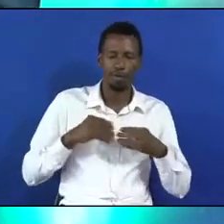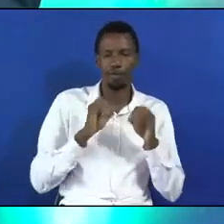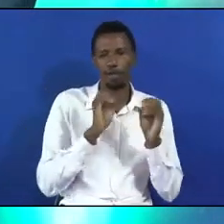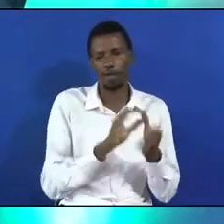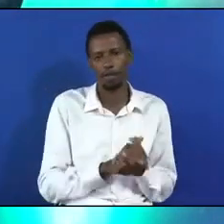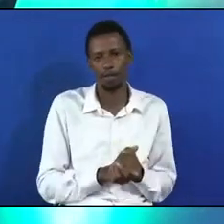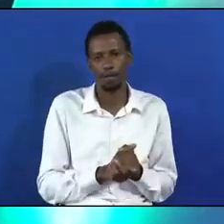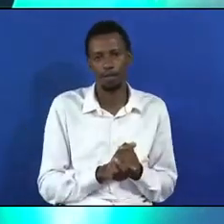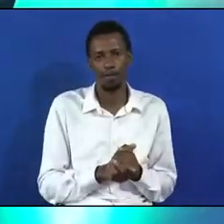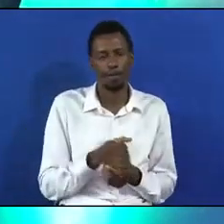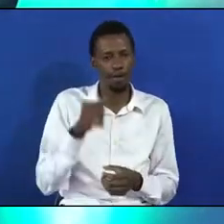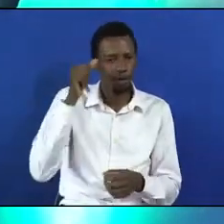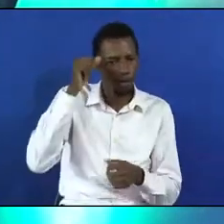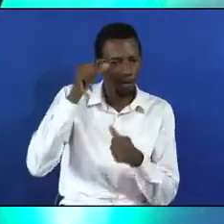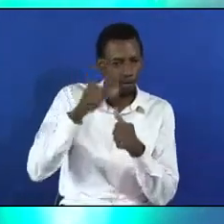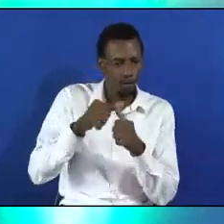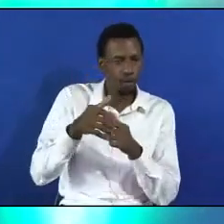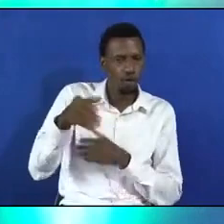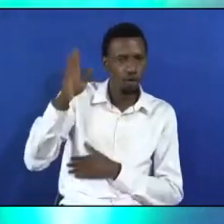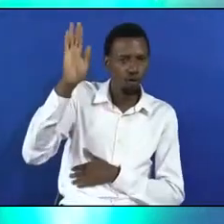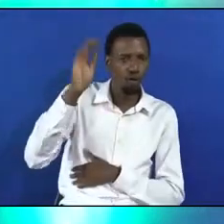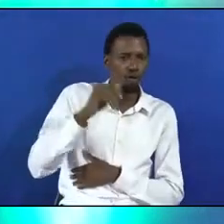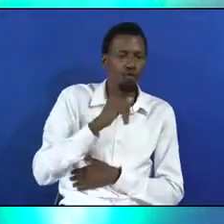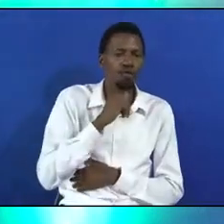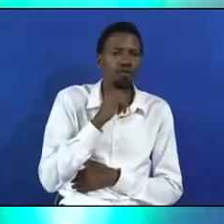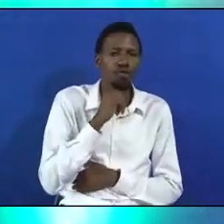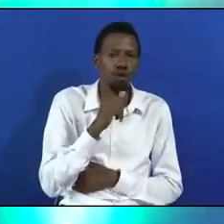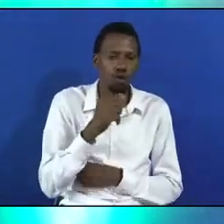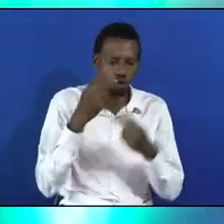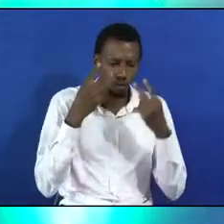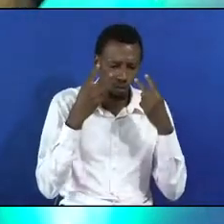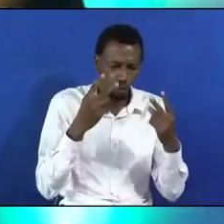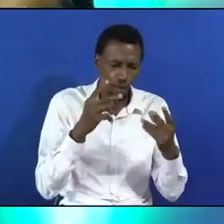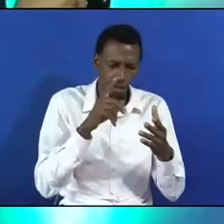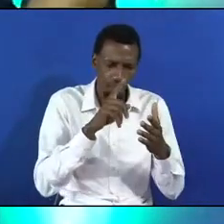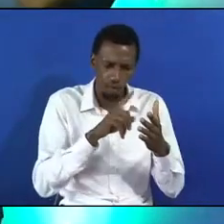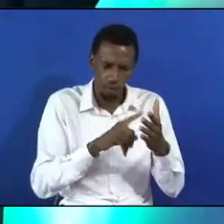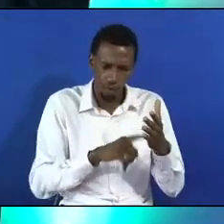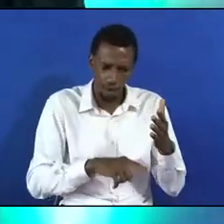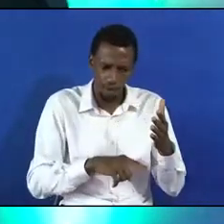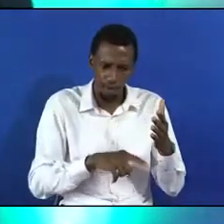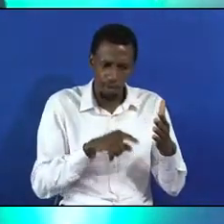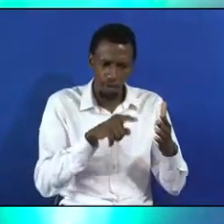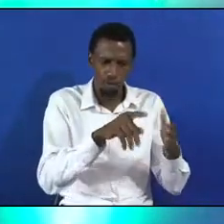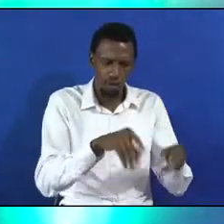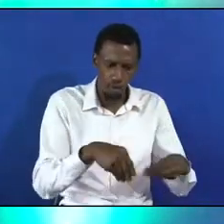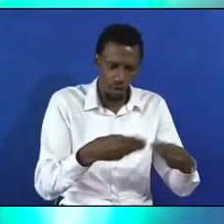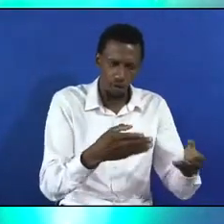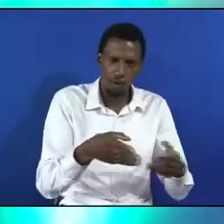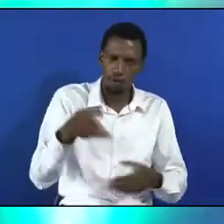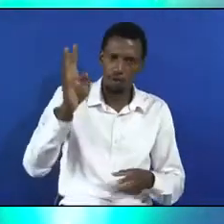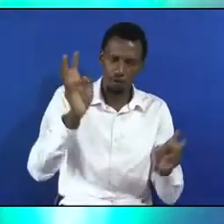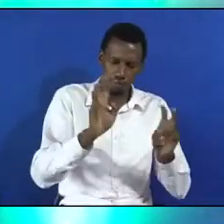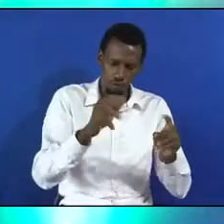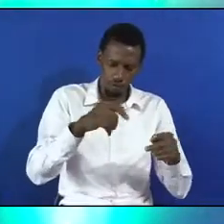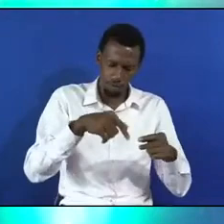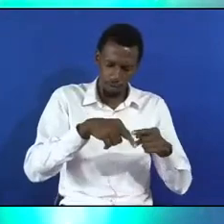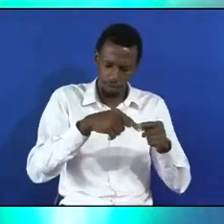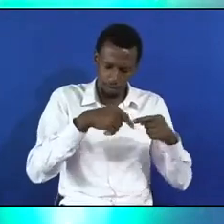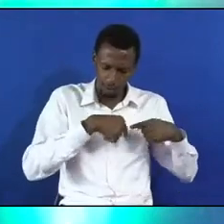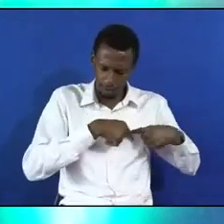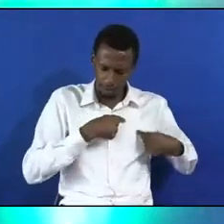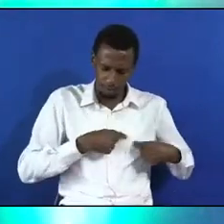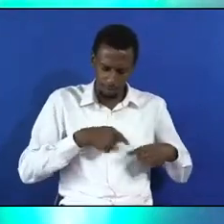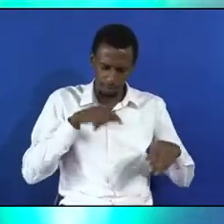And remember that God does not look at what we offer, but God looks inside, into our hearts. God does